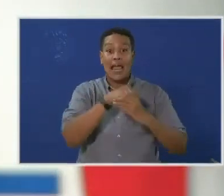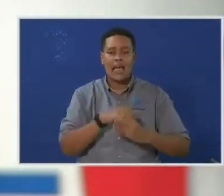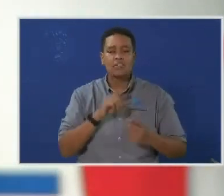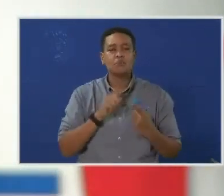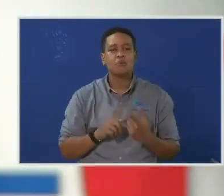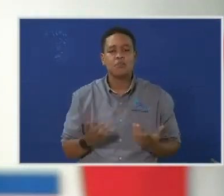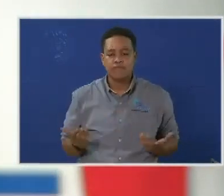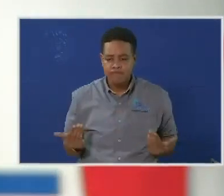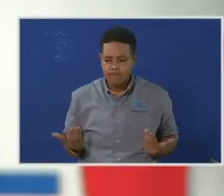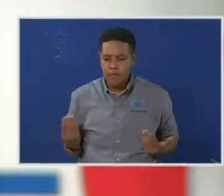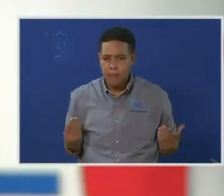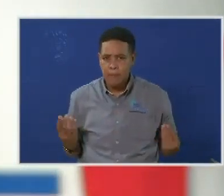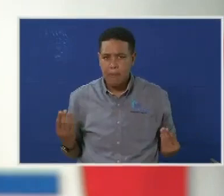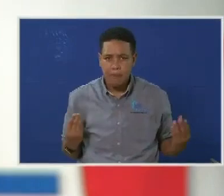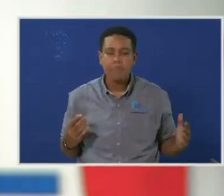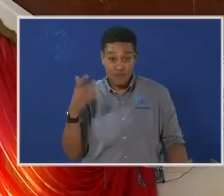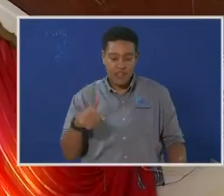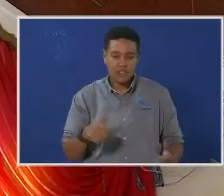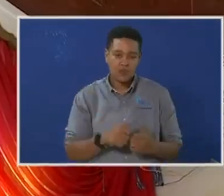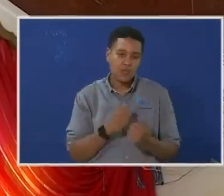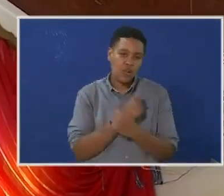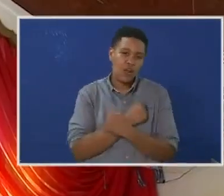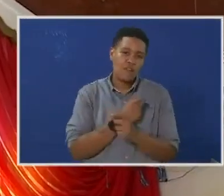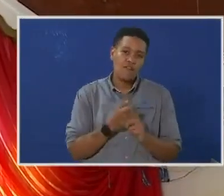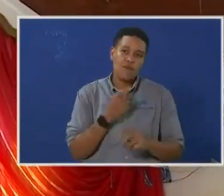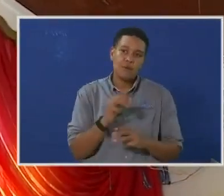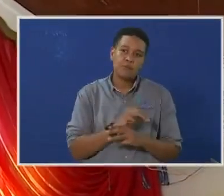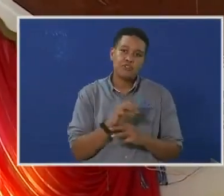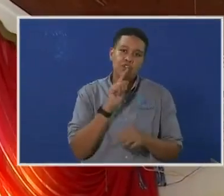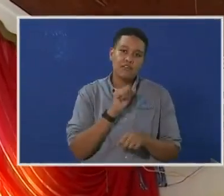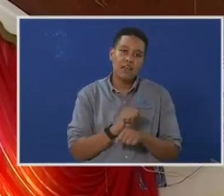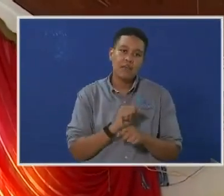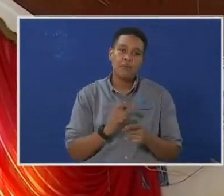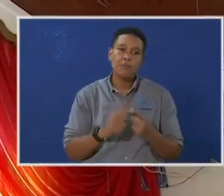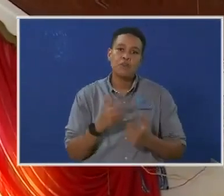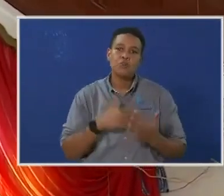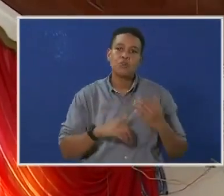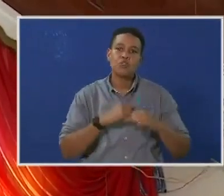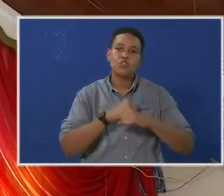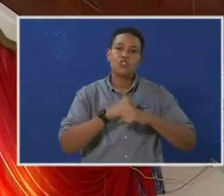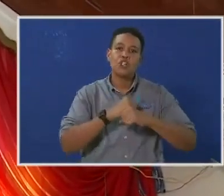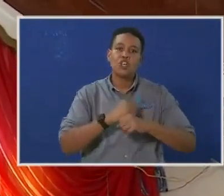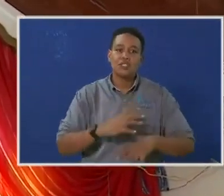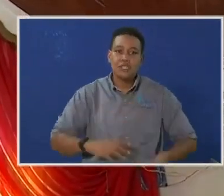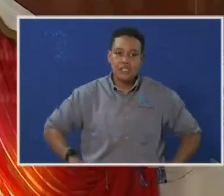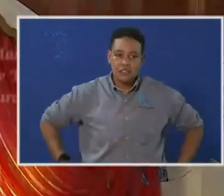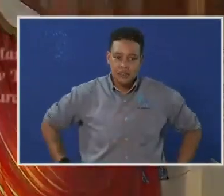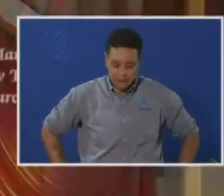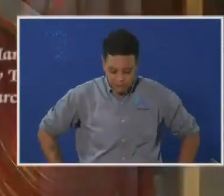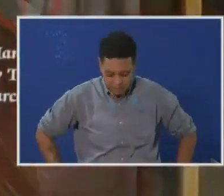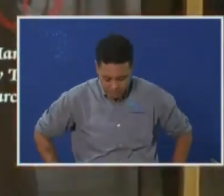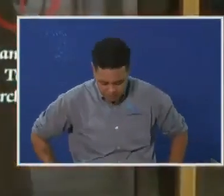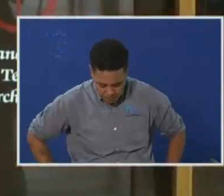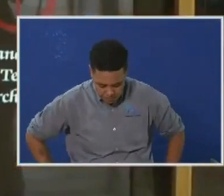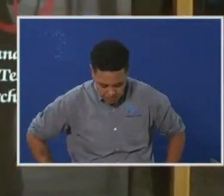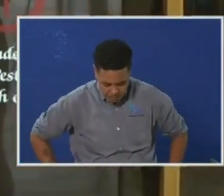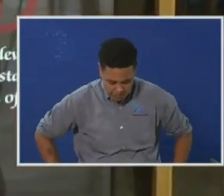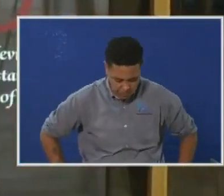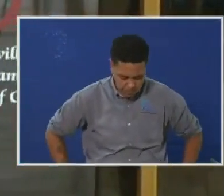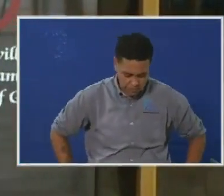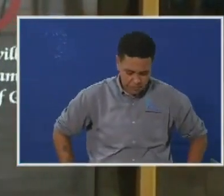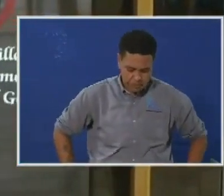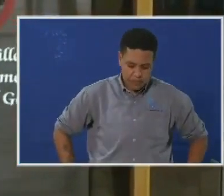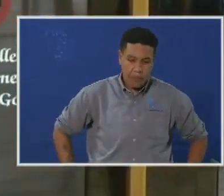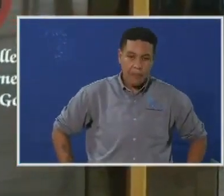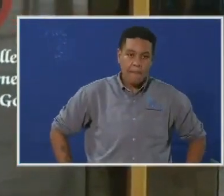and participation. Speaking of the socioeconomic challenges being faced by the older population, Minister Main